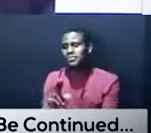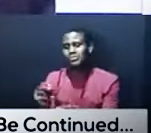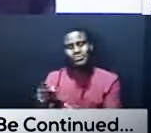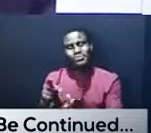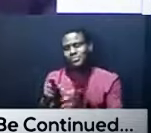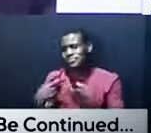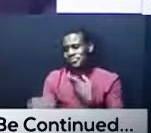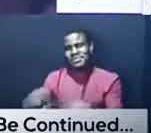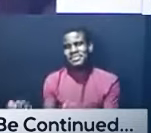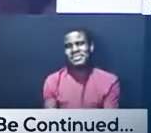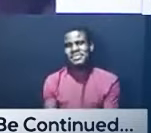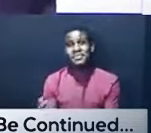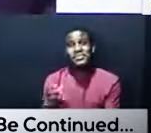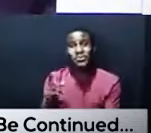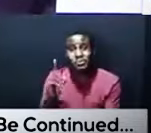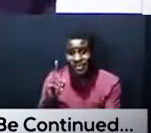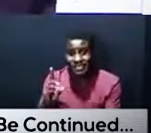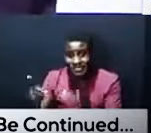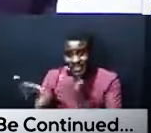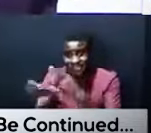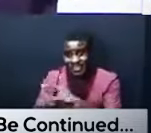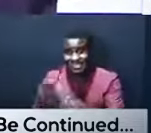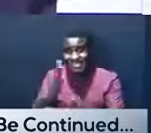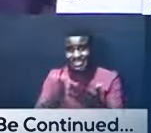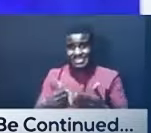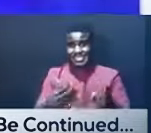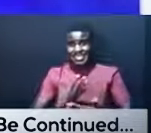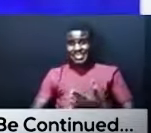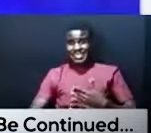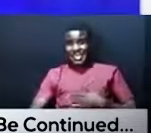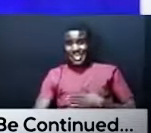out. By all means, one day, whatever is